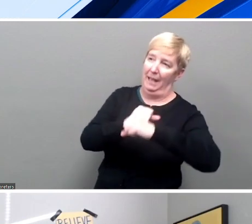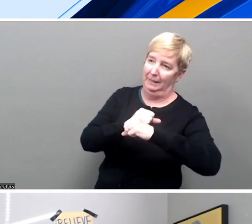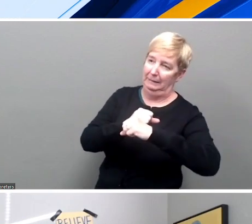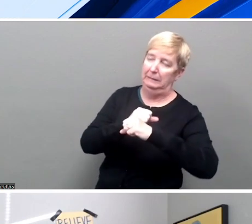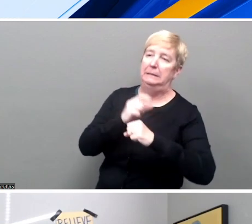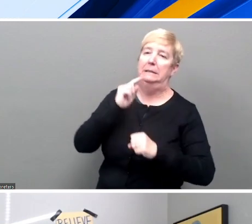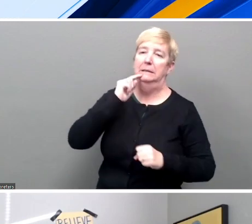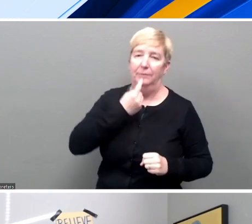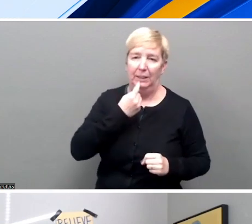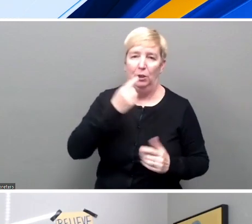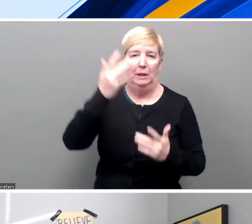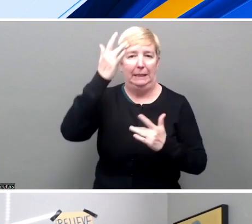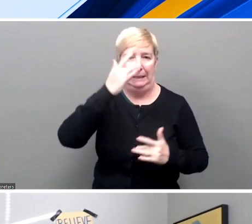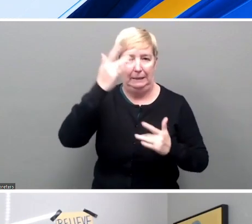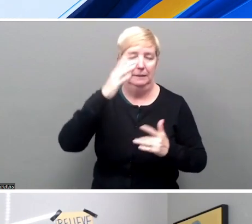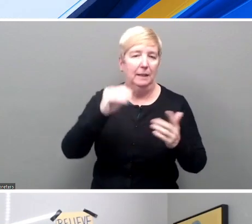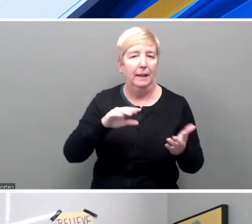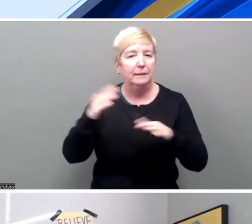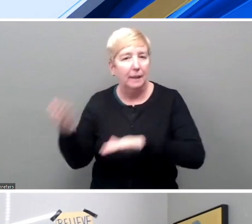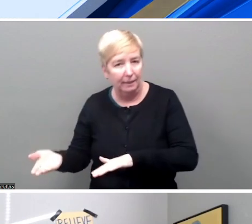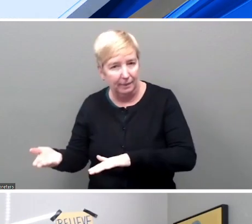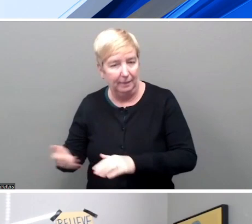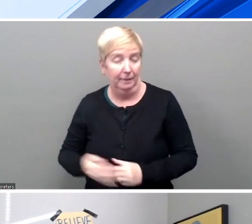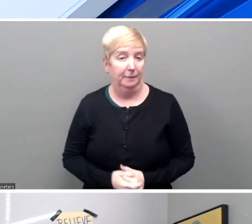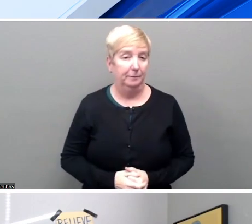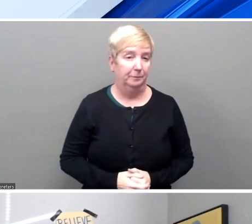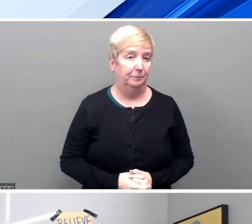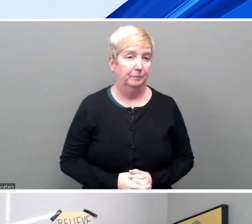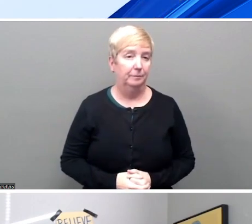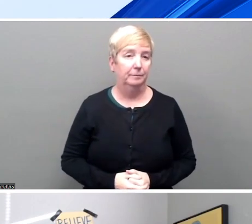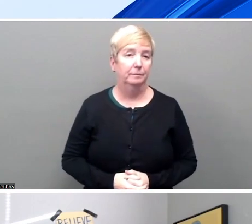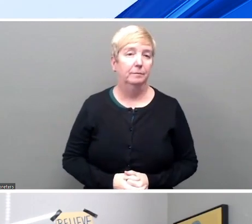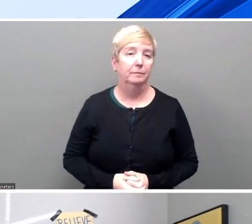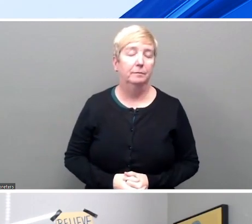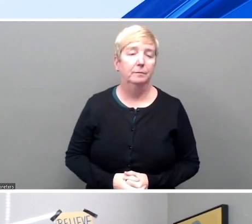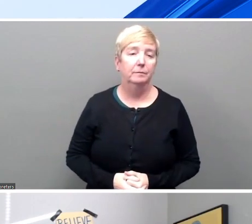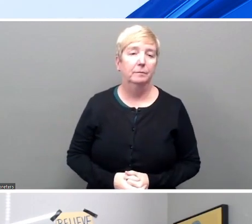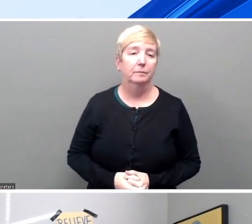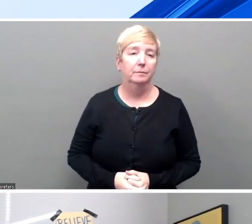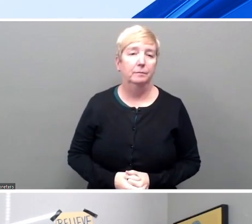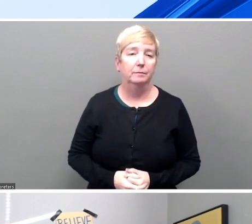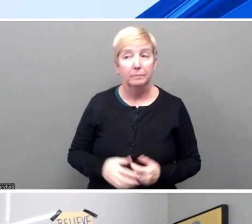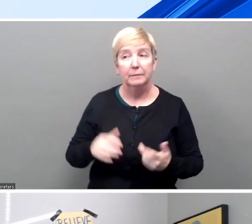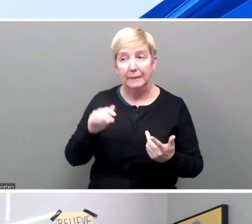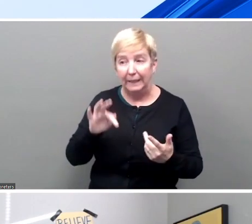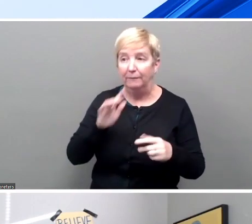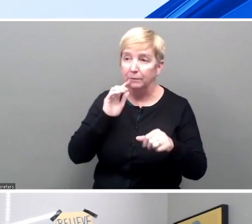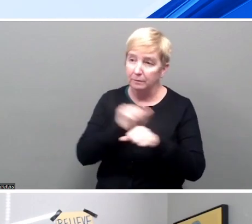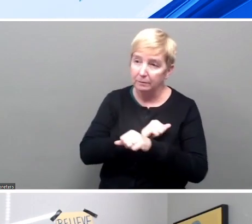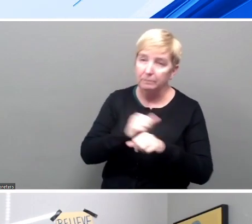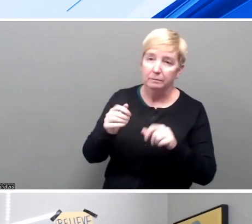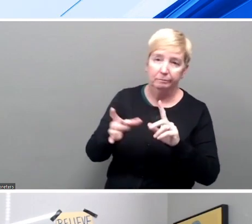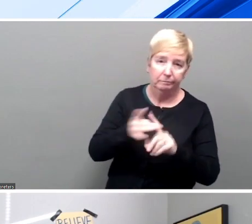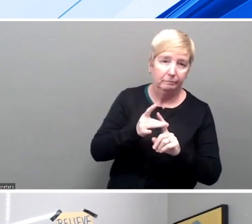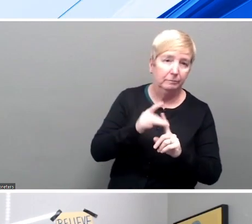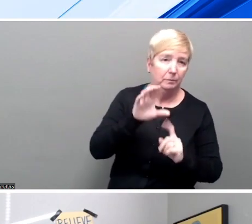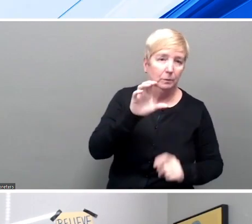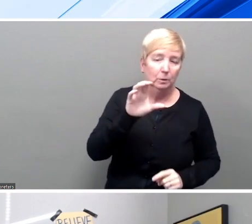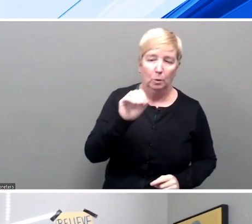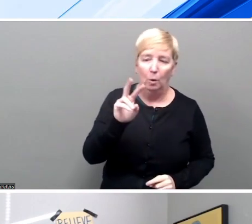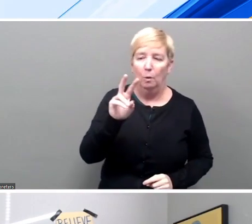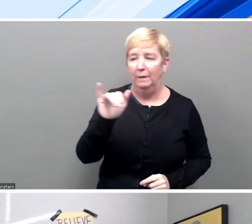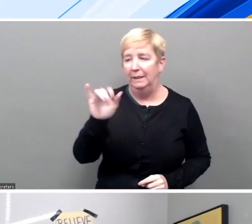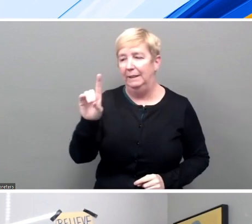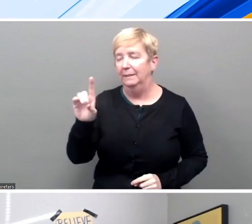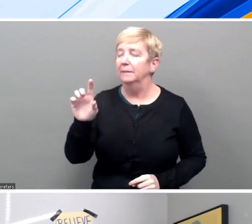severe illness and death amongst people infected with the SARS-CoV-2 virus.